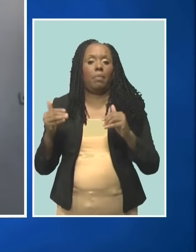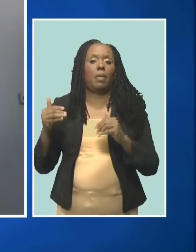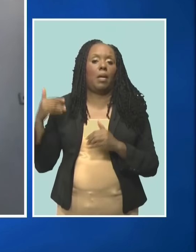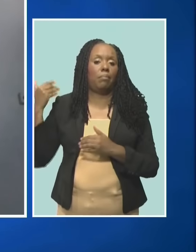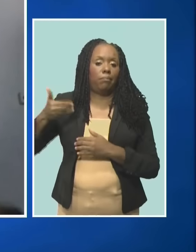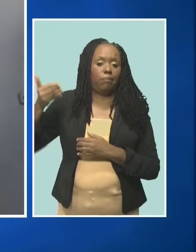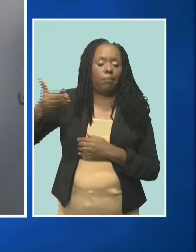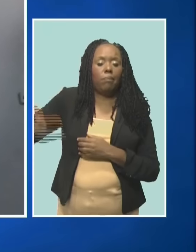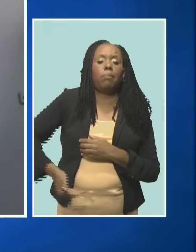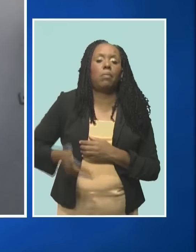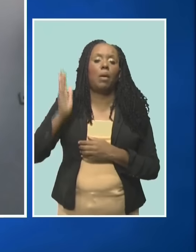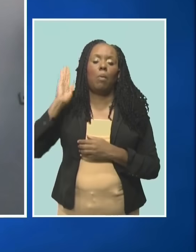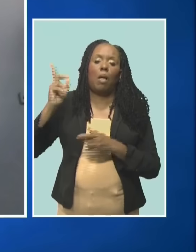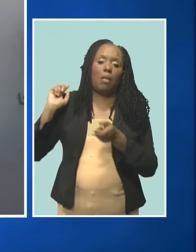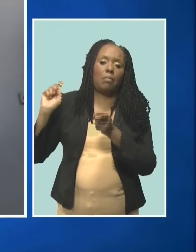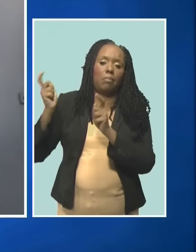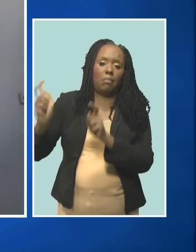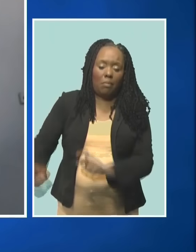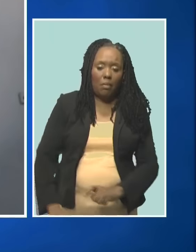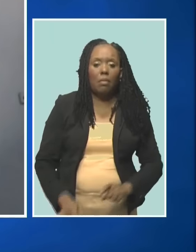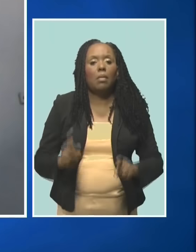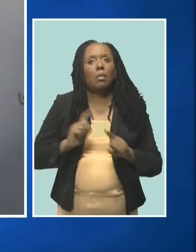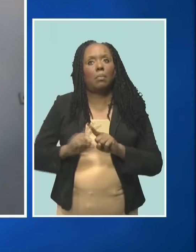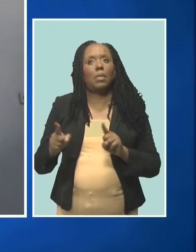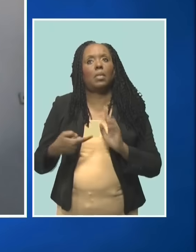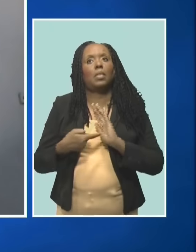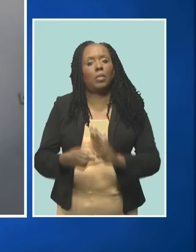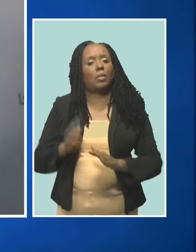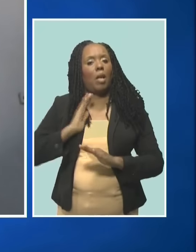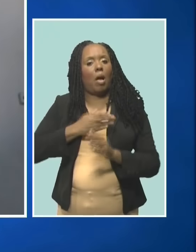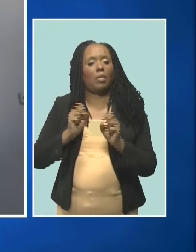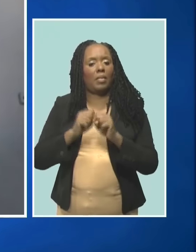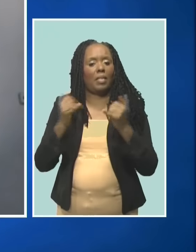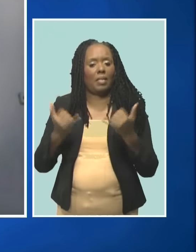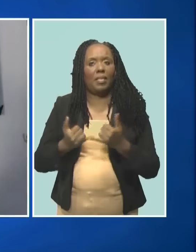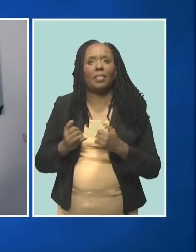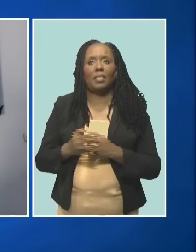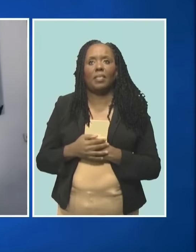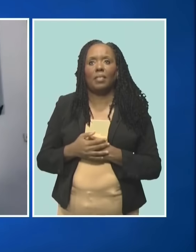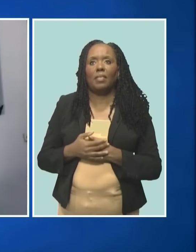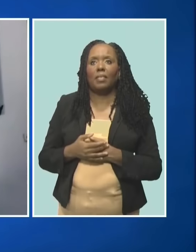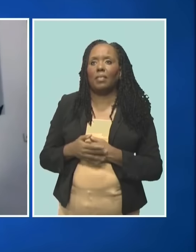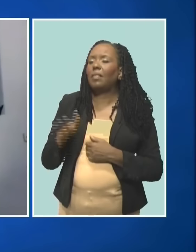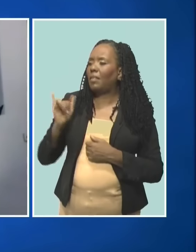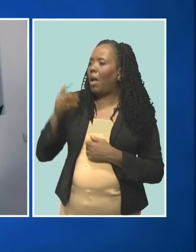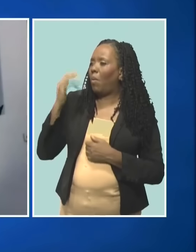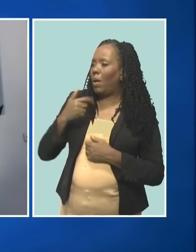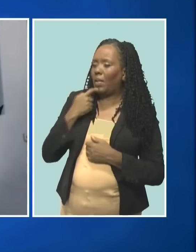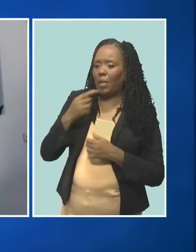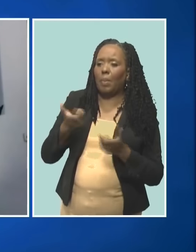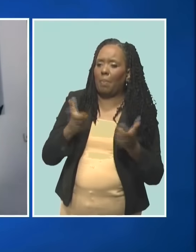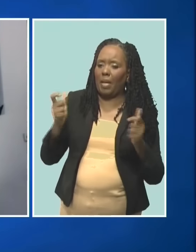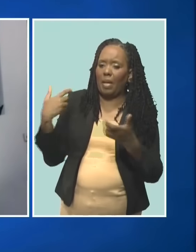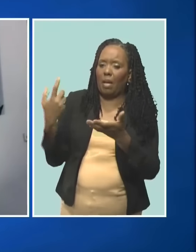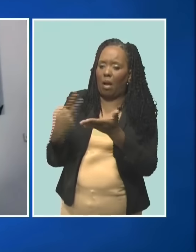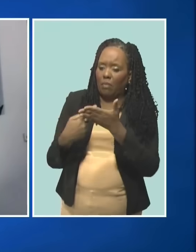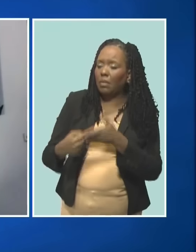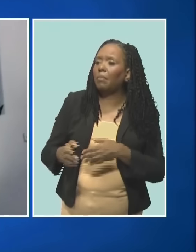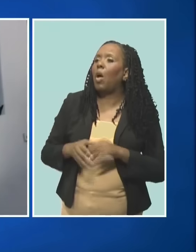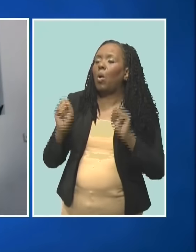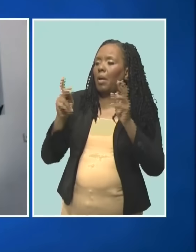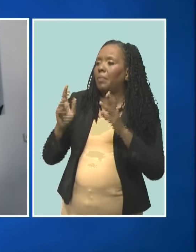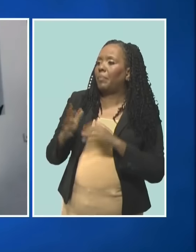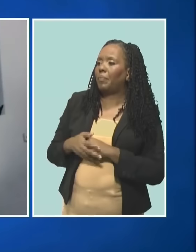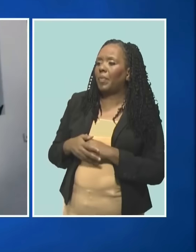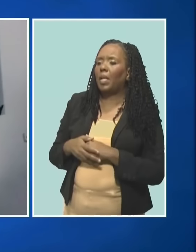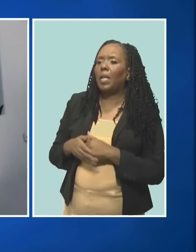see a change. But it's a reflection of society. Let's talk venues now. And again, that's what I said, big conversation. Indeed, I agree. Let's talk venues